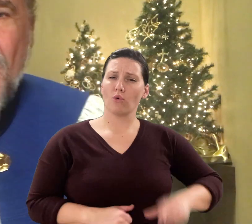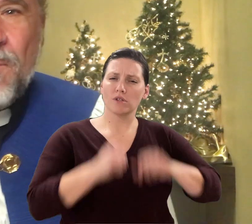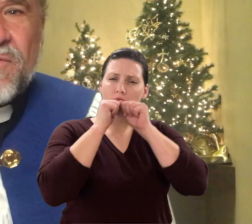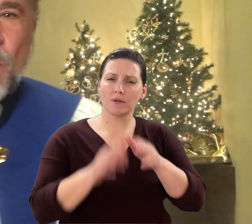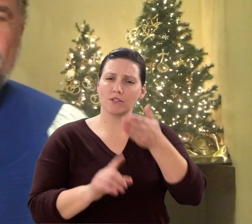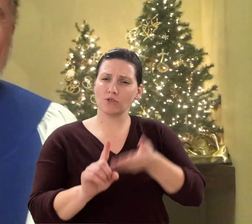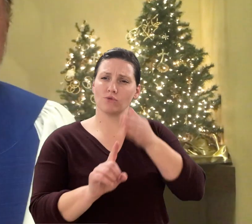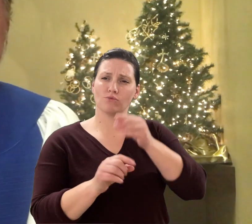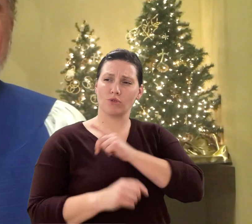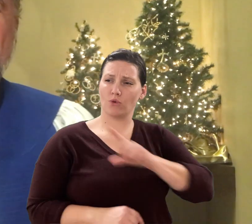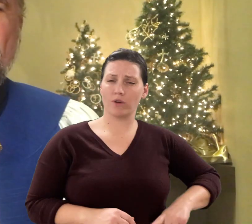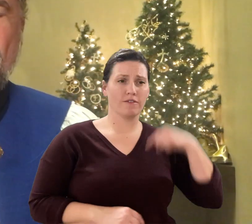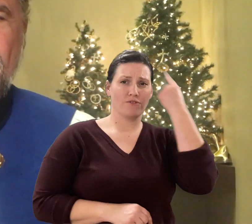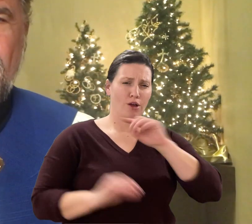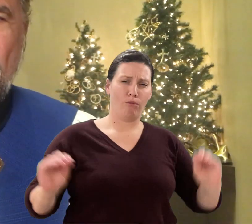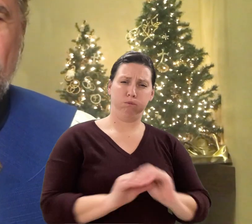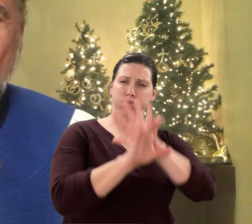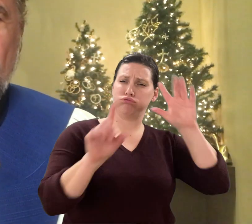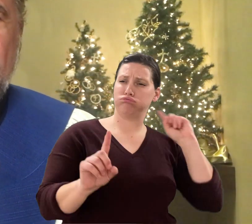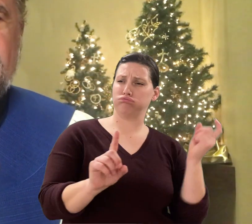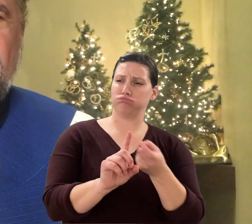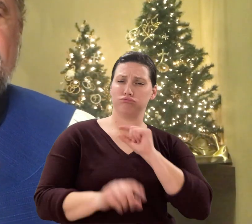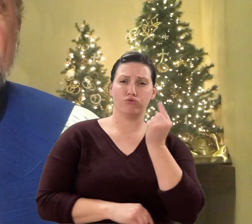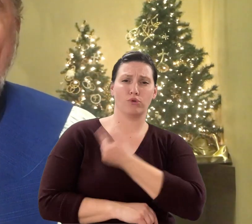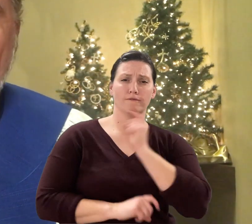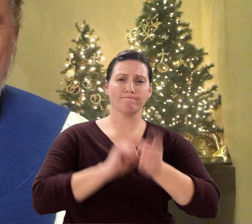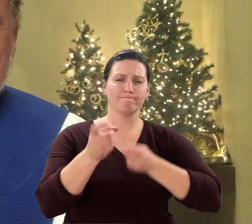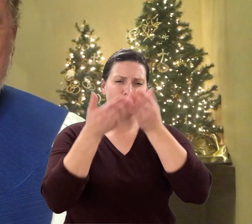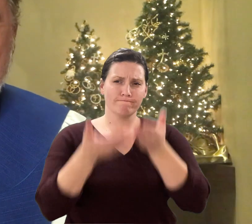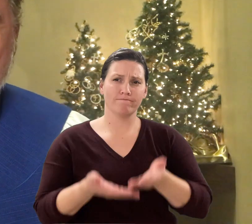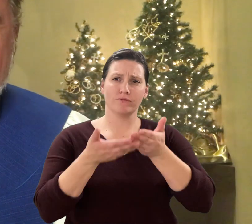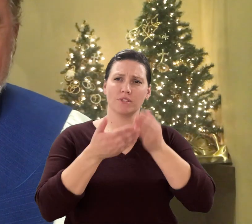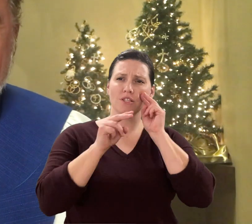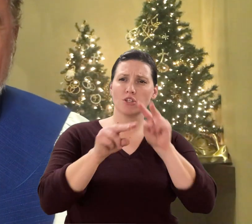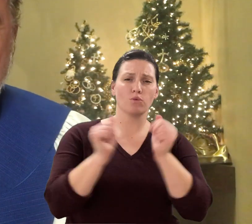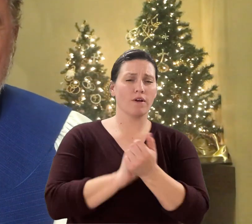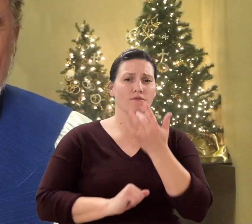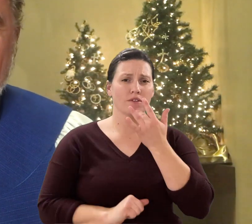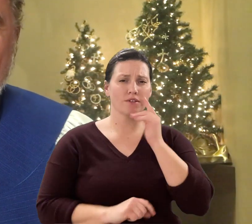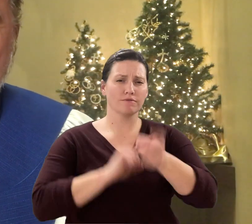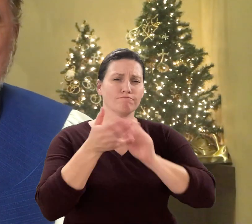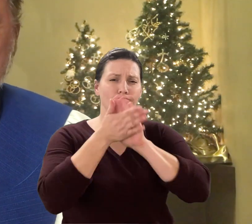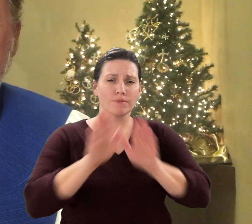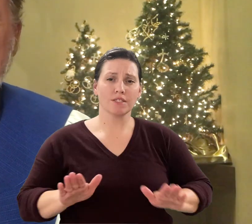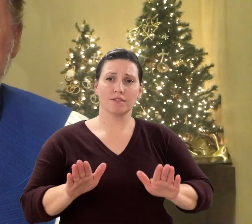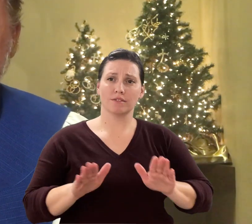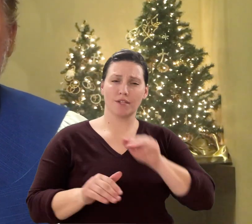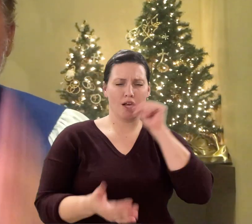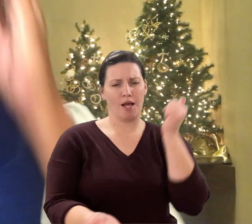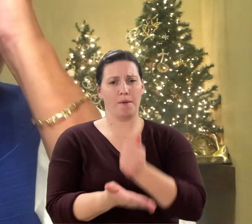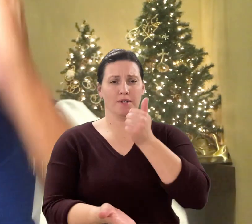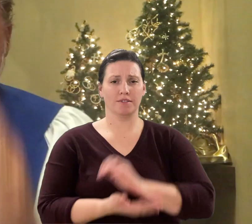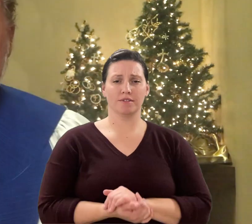And now may the Lord bless you and keep you. May the Lord make his face to shine upon you and be gracious unto you. May the Lord look upon you